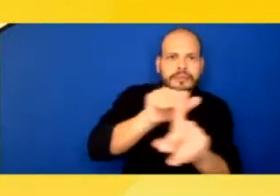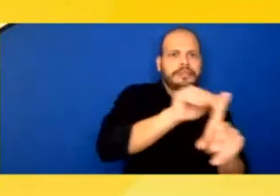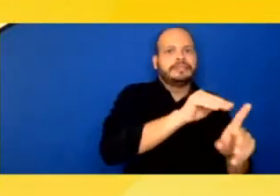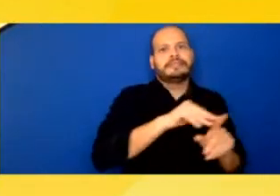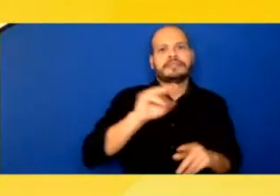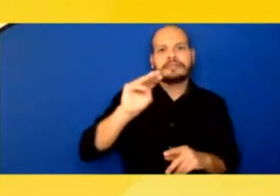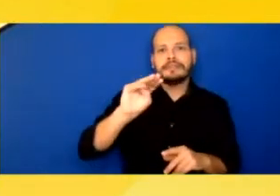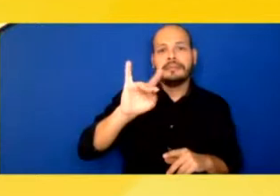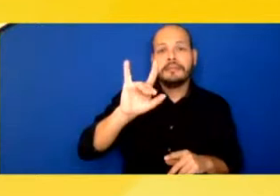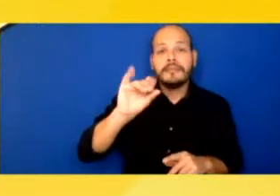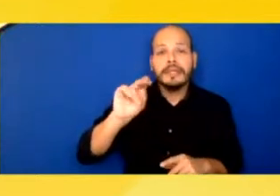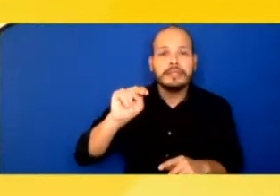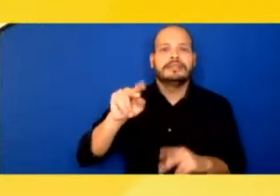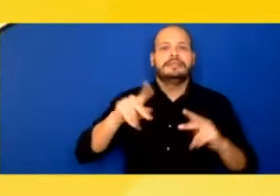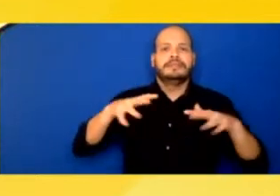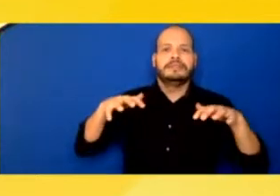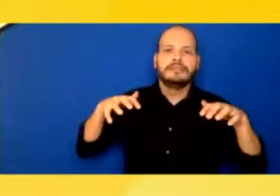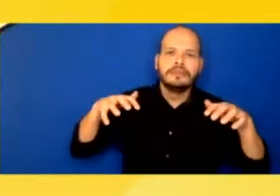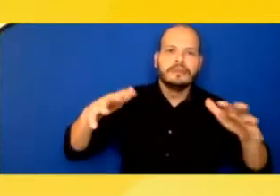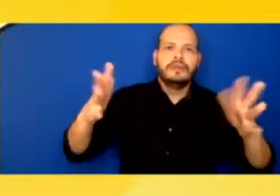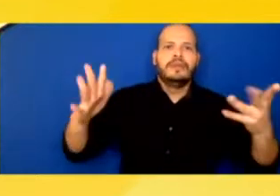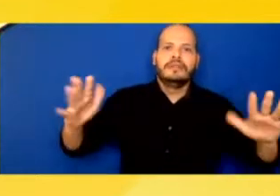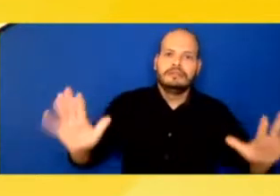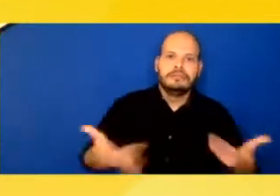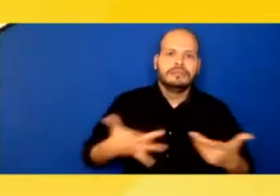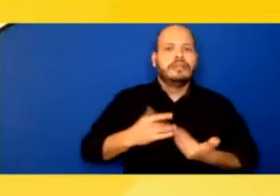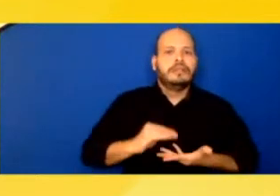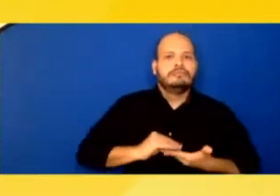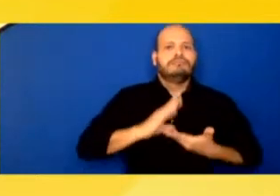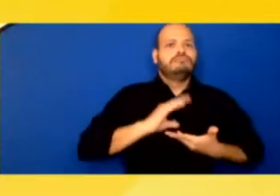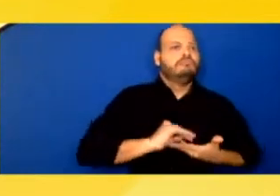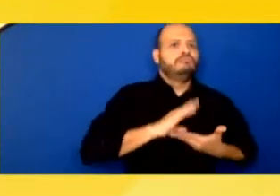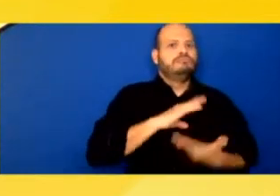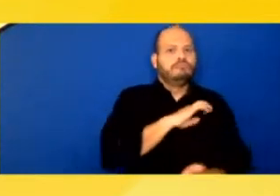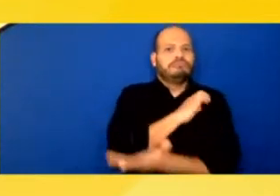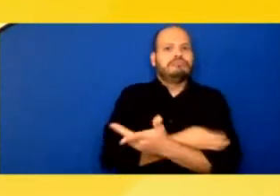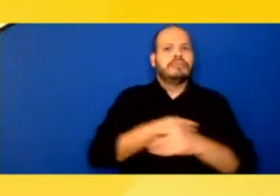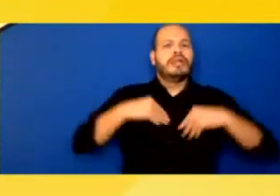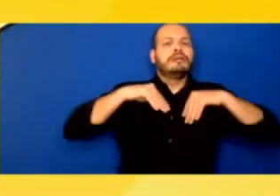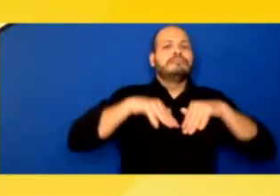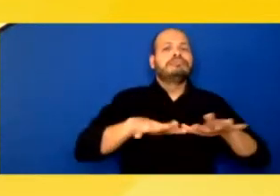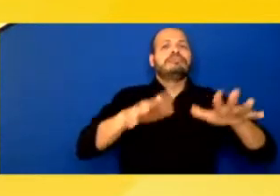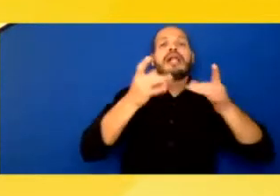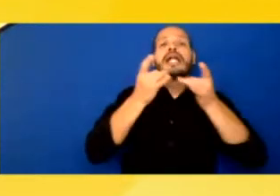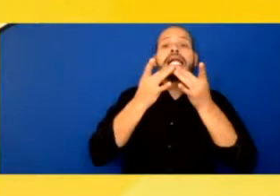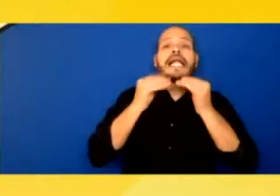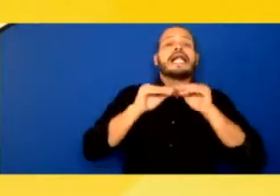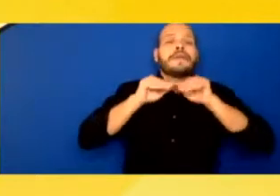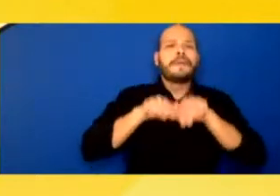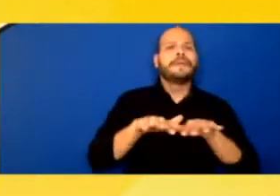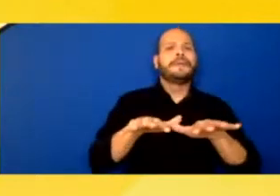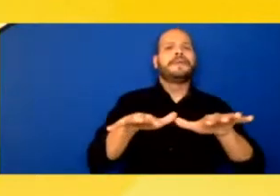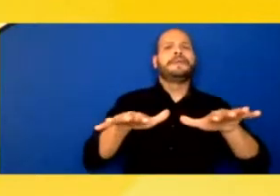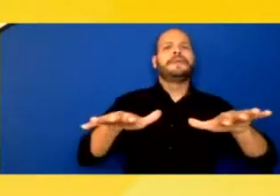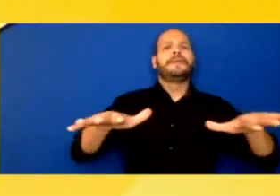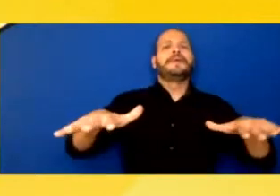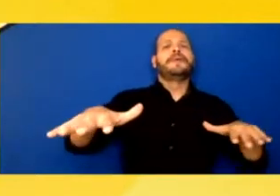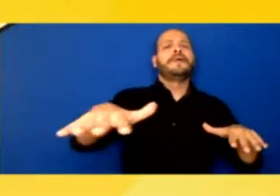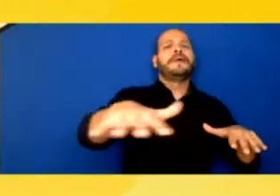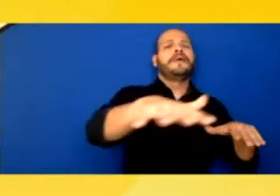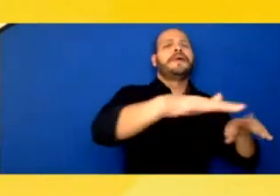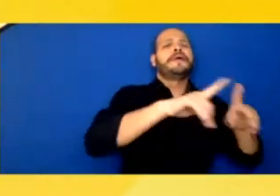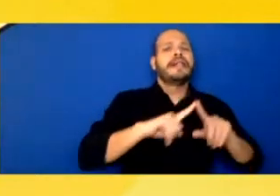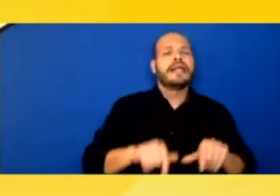by voting for candidates that stand for healthcare, that stand for education and living wages and union rights. We must vote for